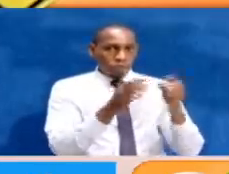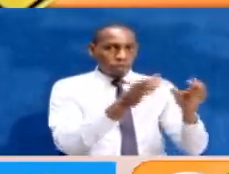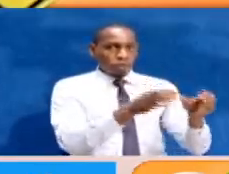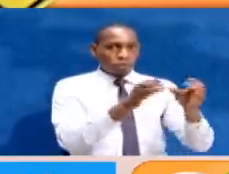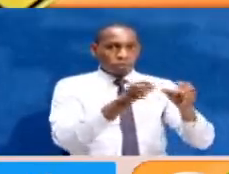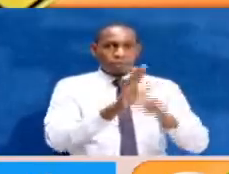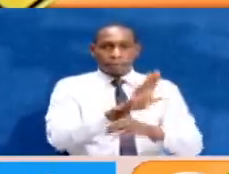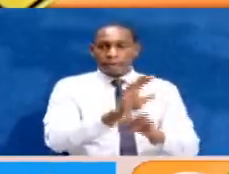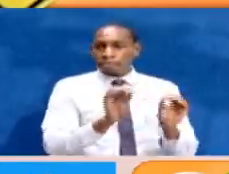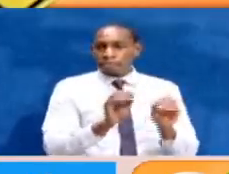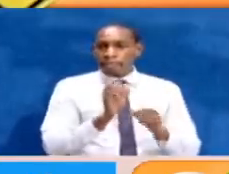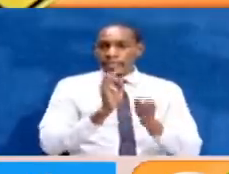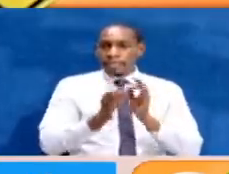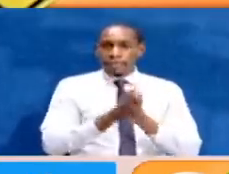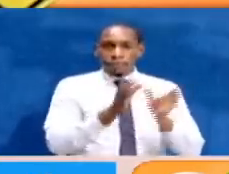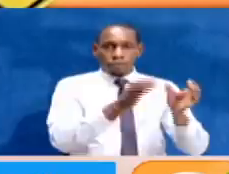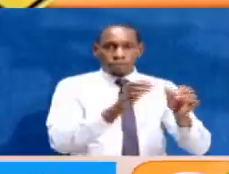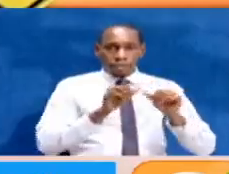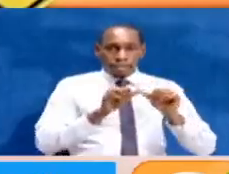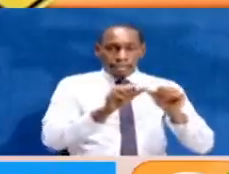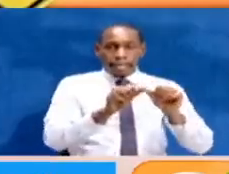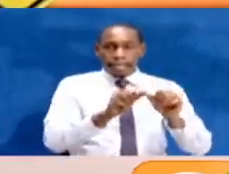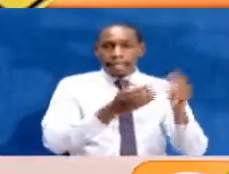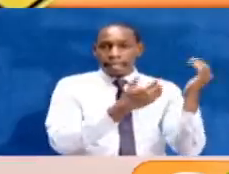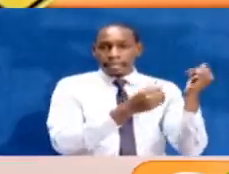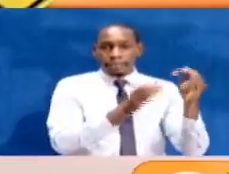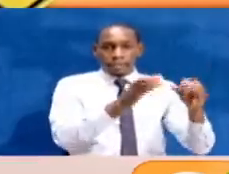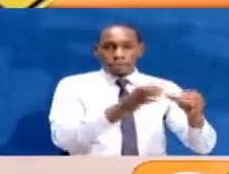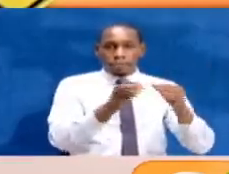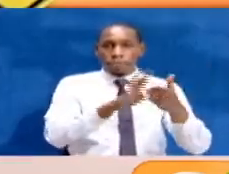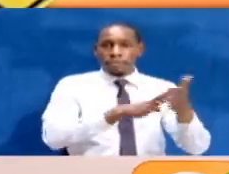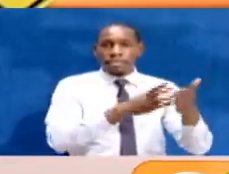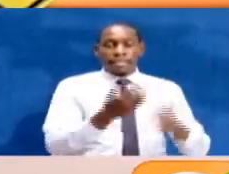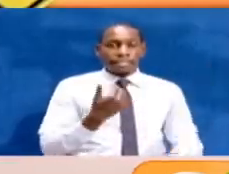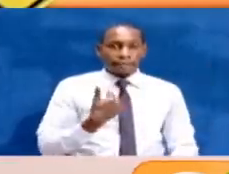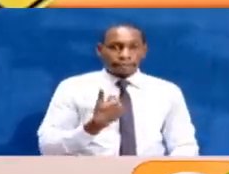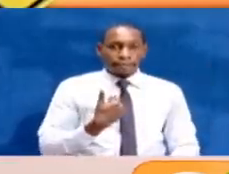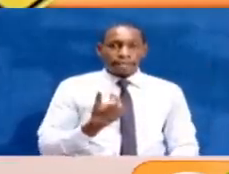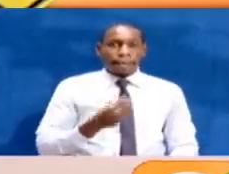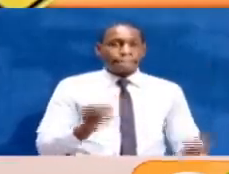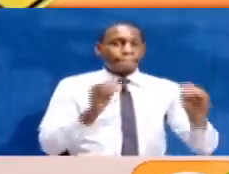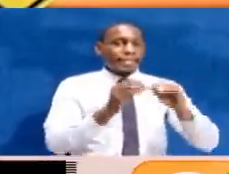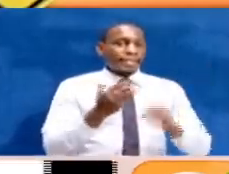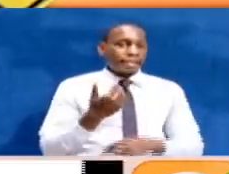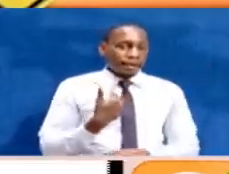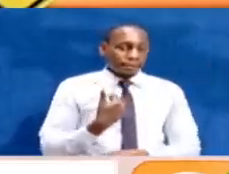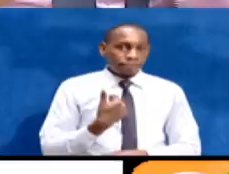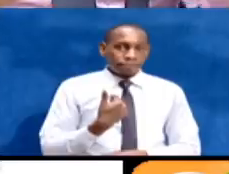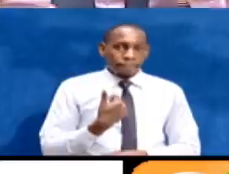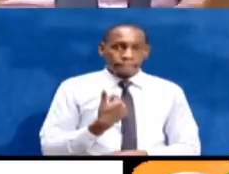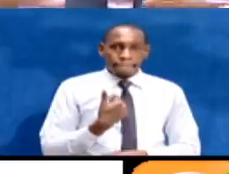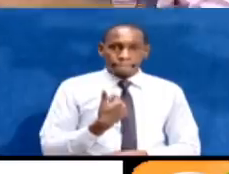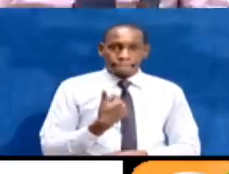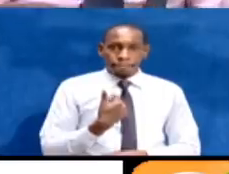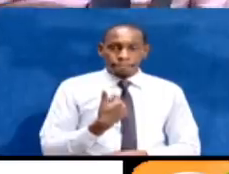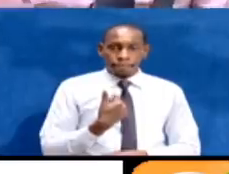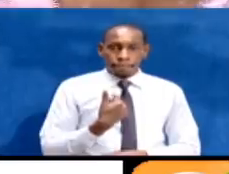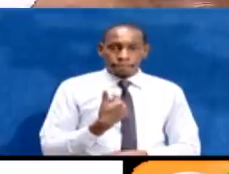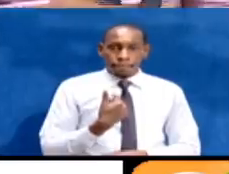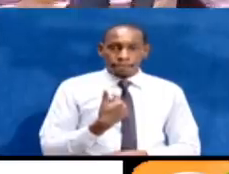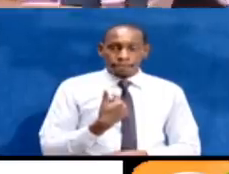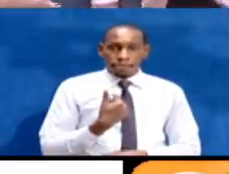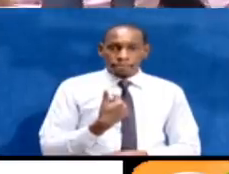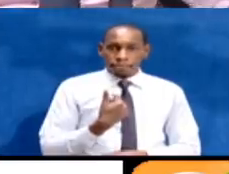parties. I mean, if the parties were to exist, you'd expect the party has structures, mm-hmm. you'd have some meeting, do you endorse our arrangement